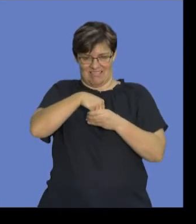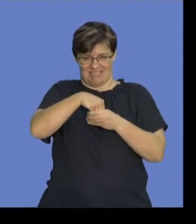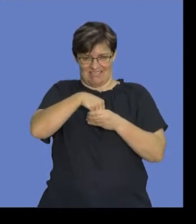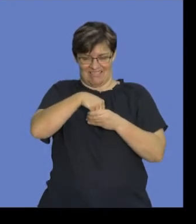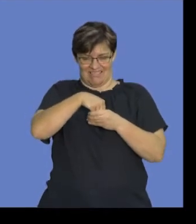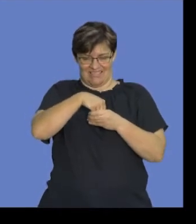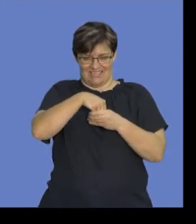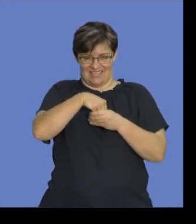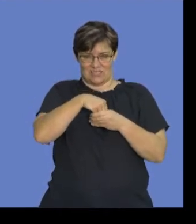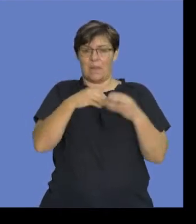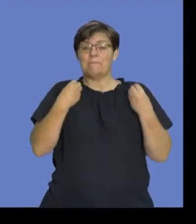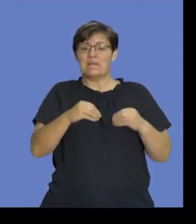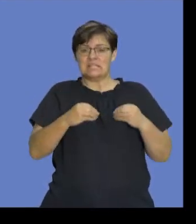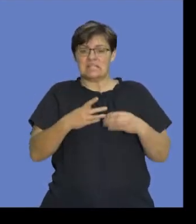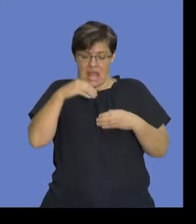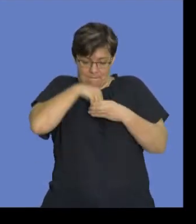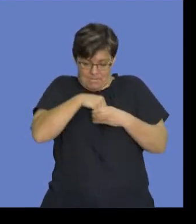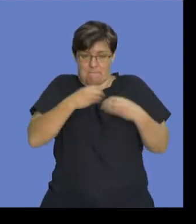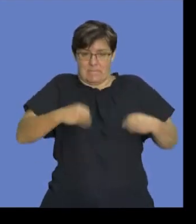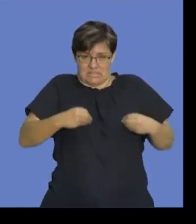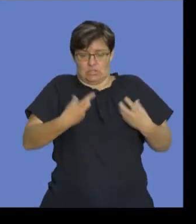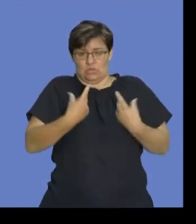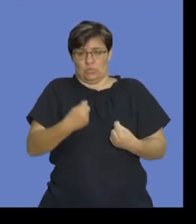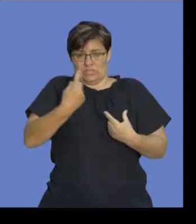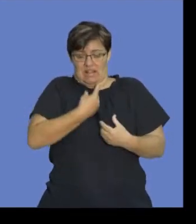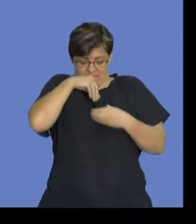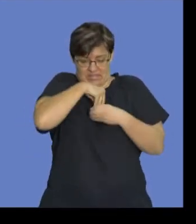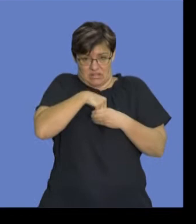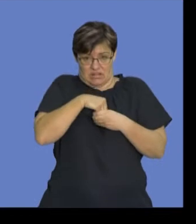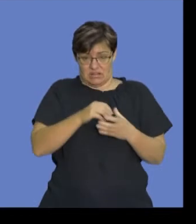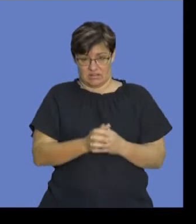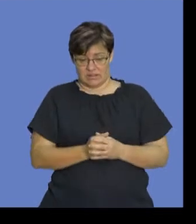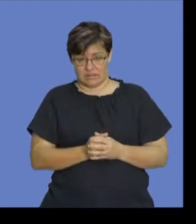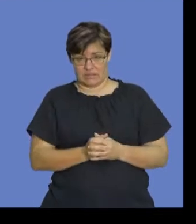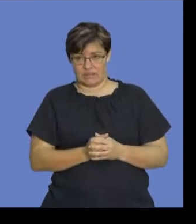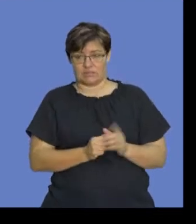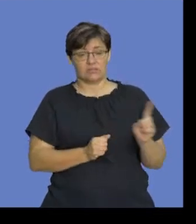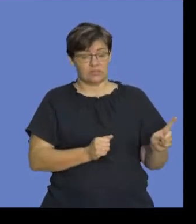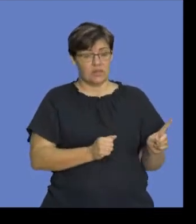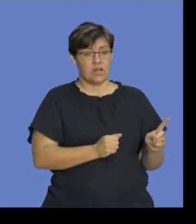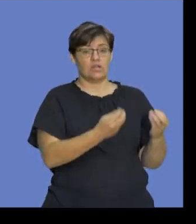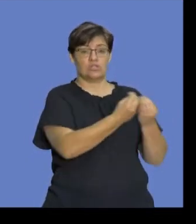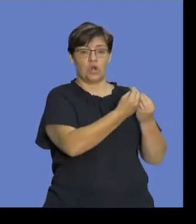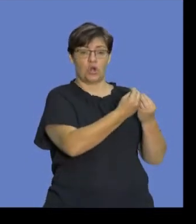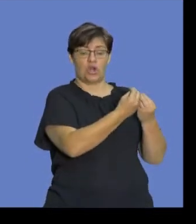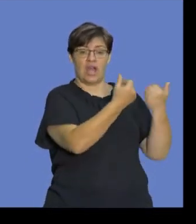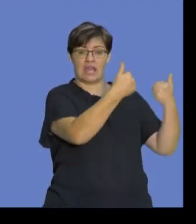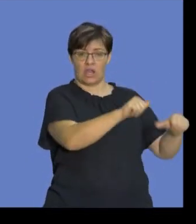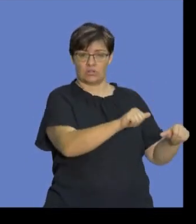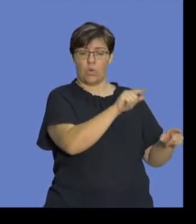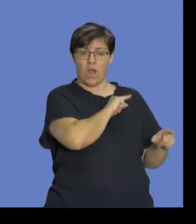does internally. Understand? This one here, the stock account, is as a result of an external